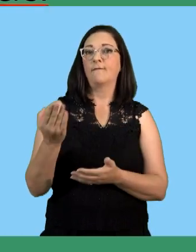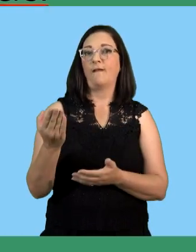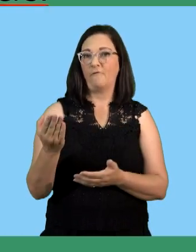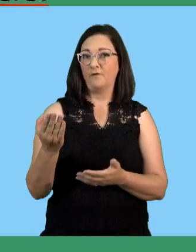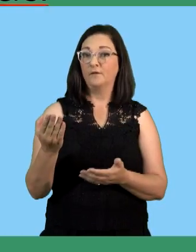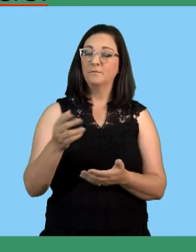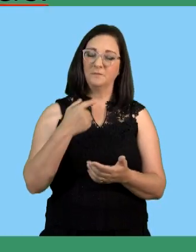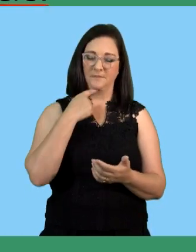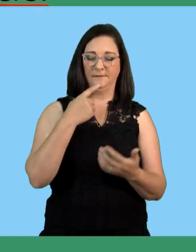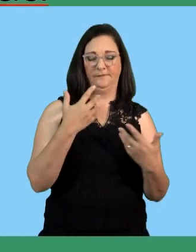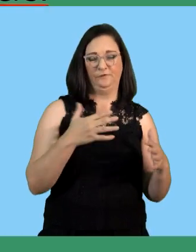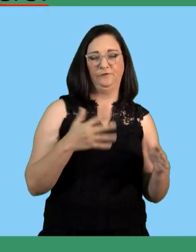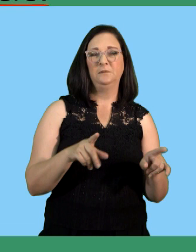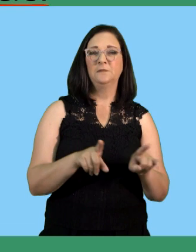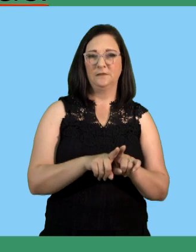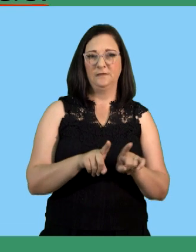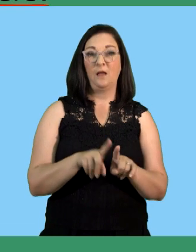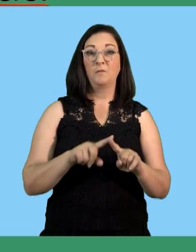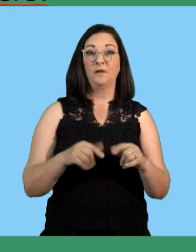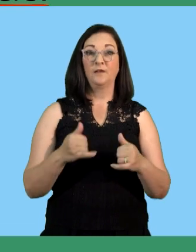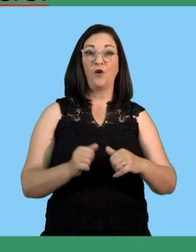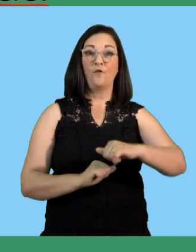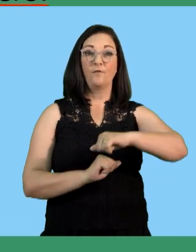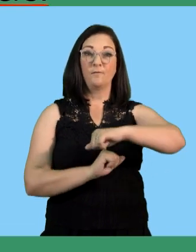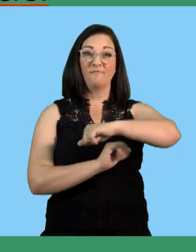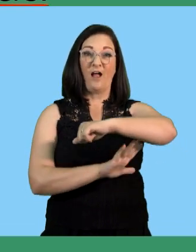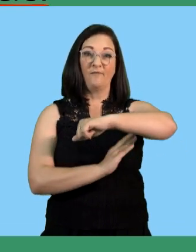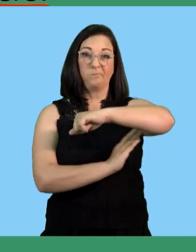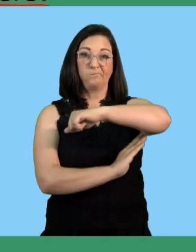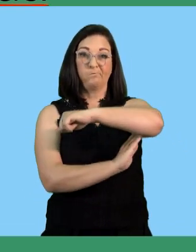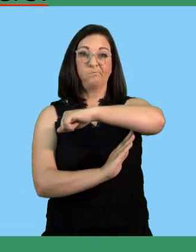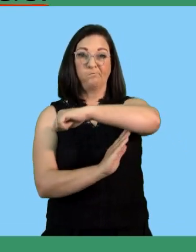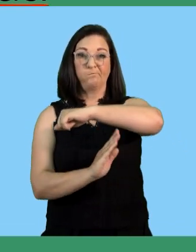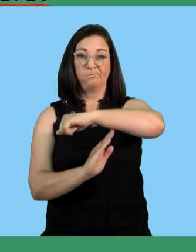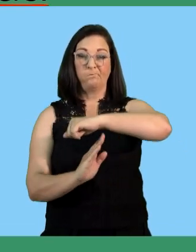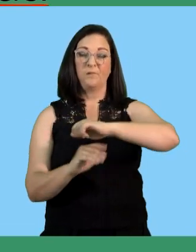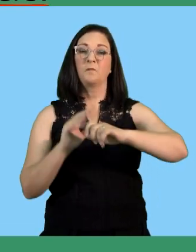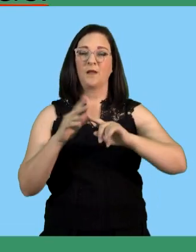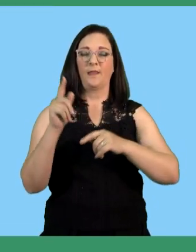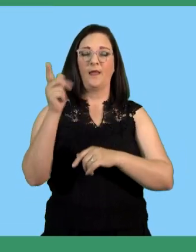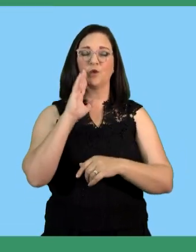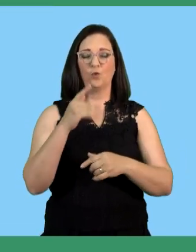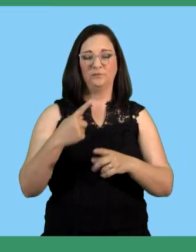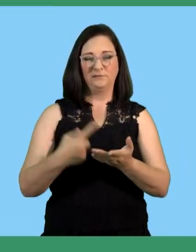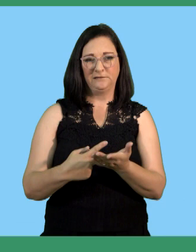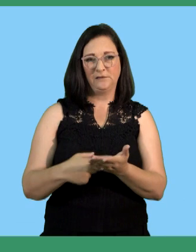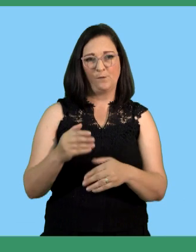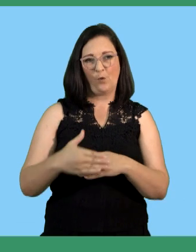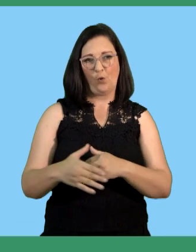That's basically what I just mentioned here. Don't forget, with the pillars, we've got 5 pillars, but we'll speak more on that.